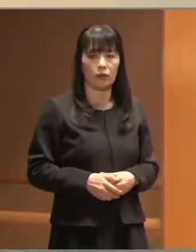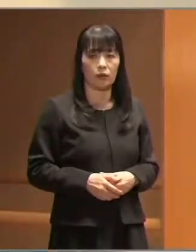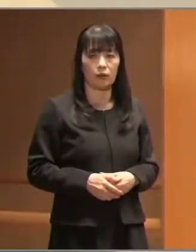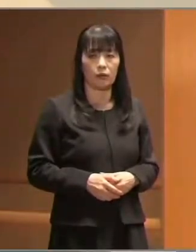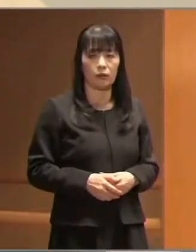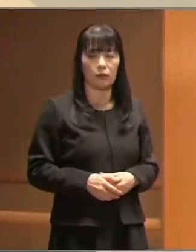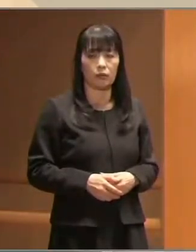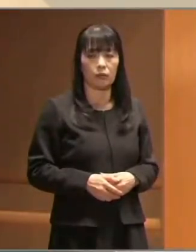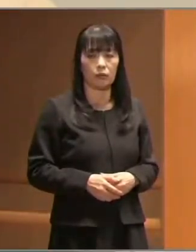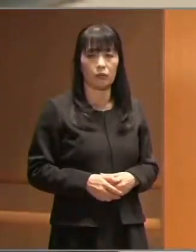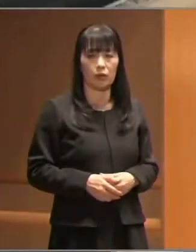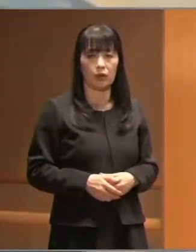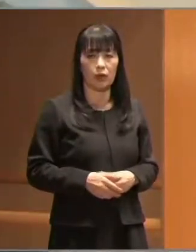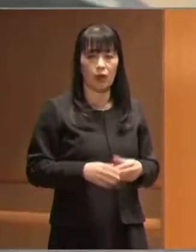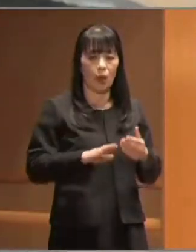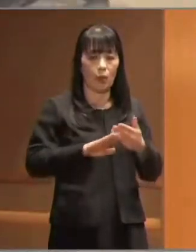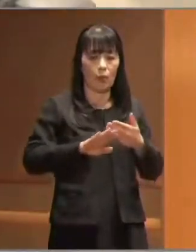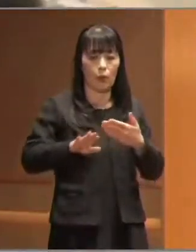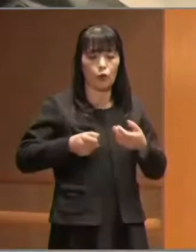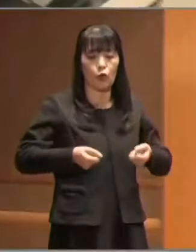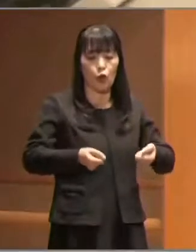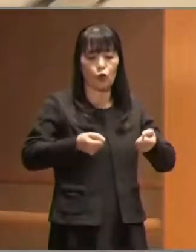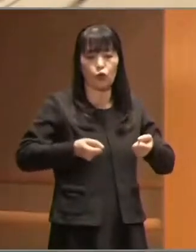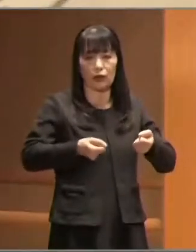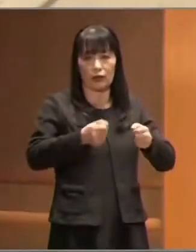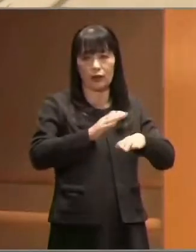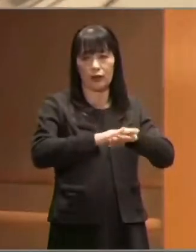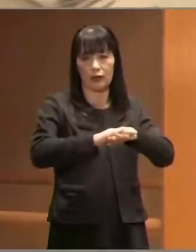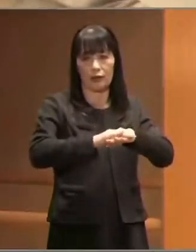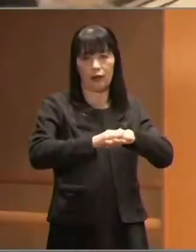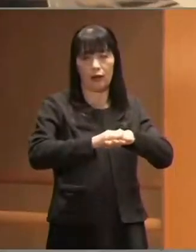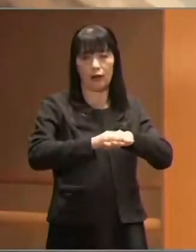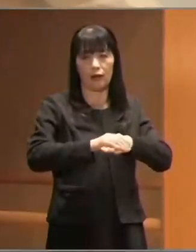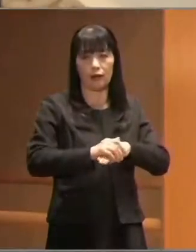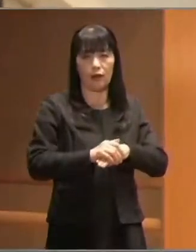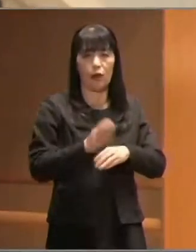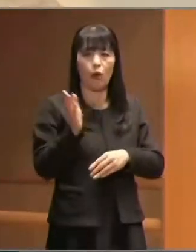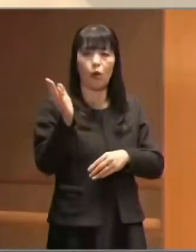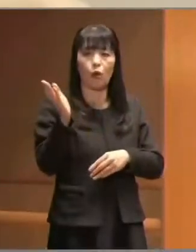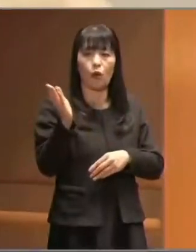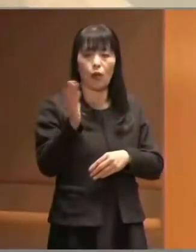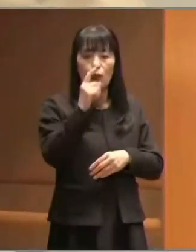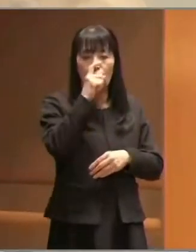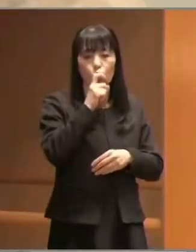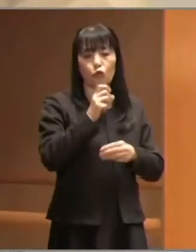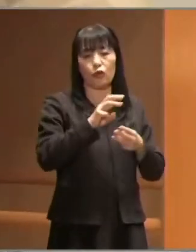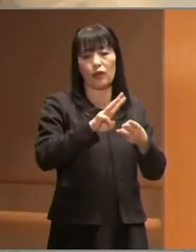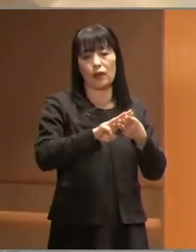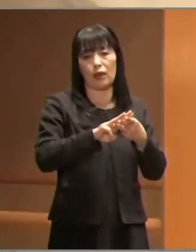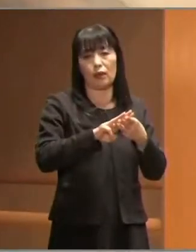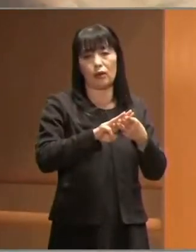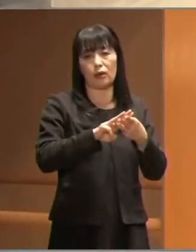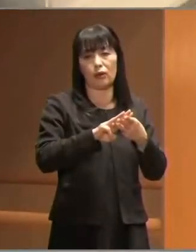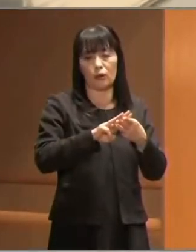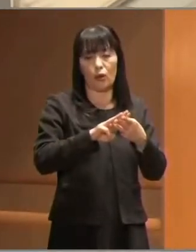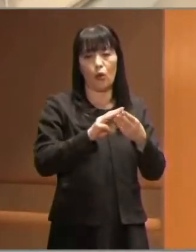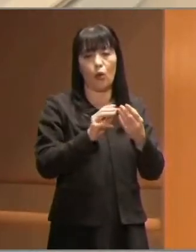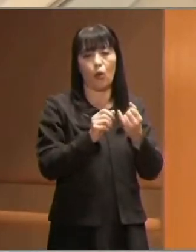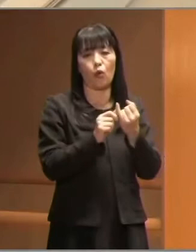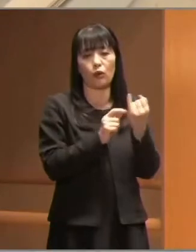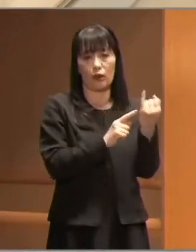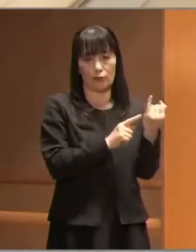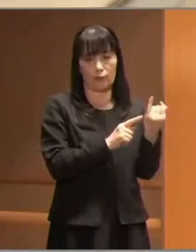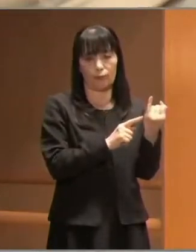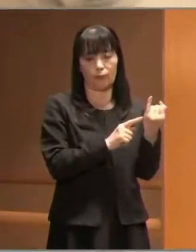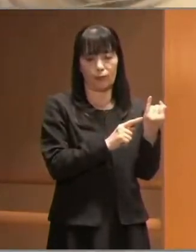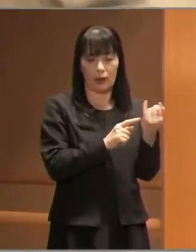the minowashi or honmino paper making. So this is the wife of Mr.